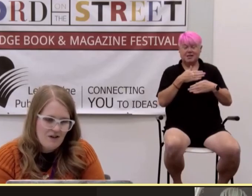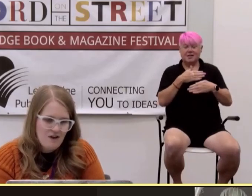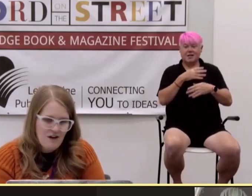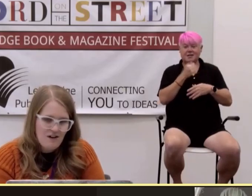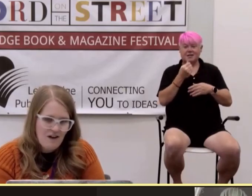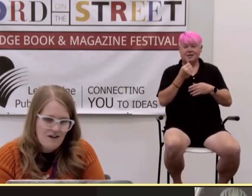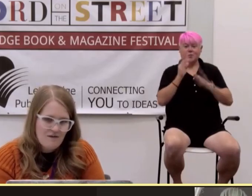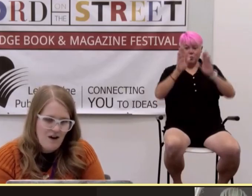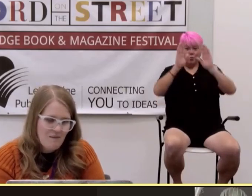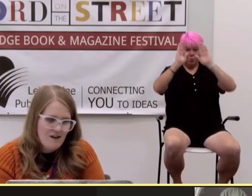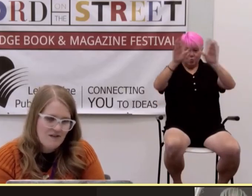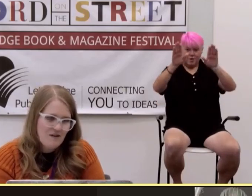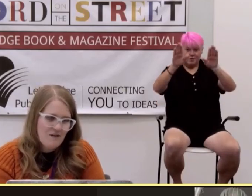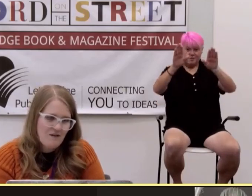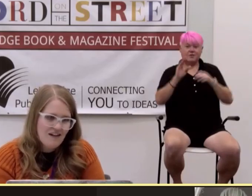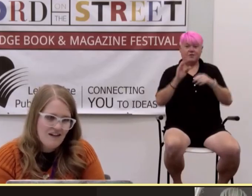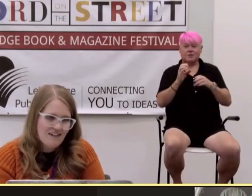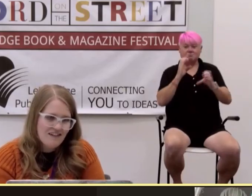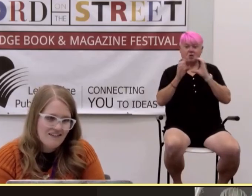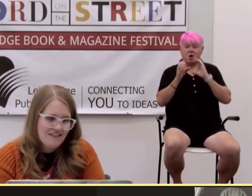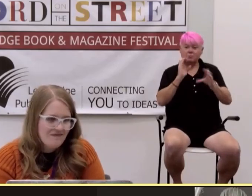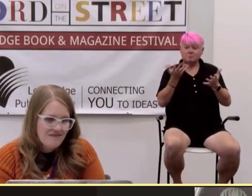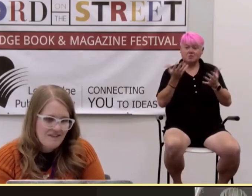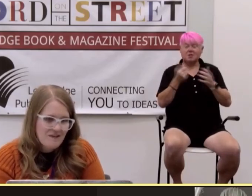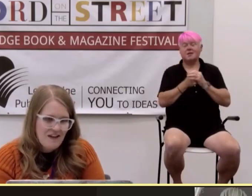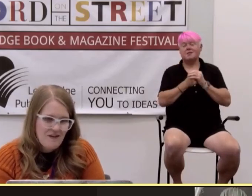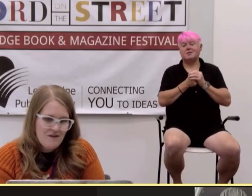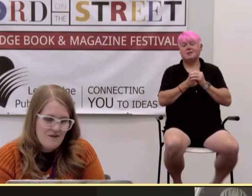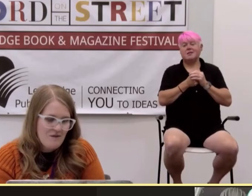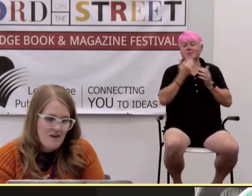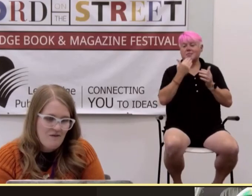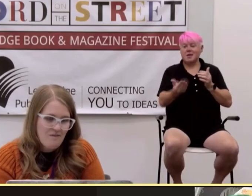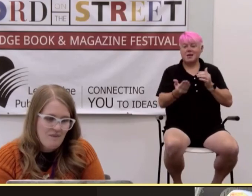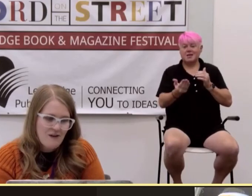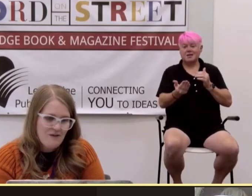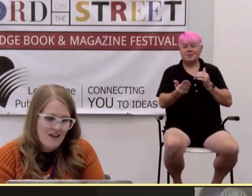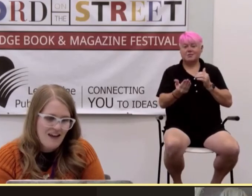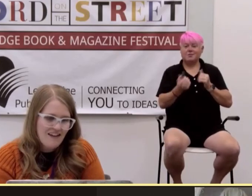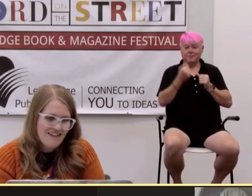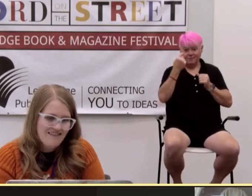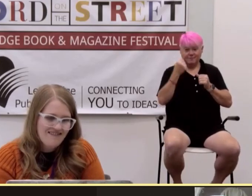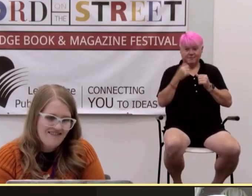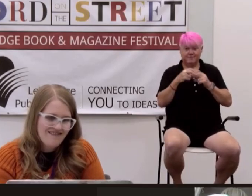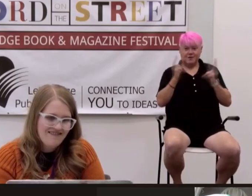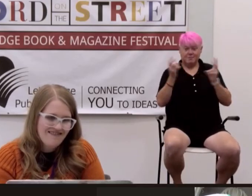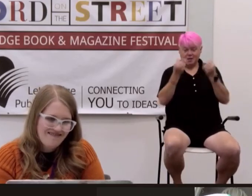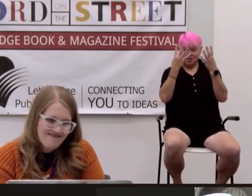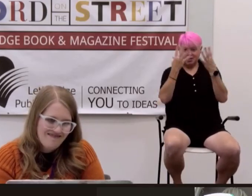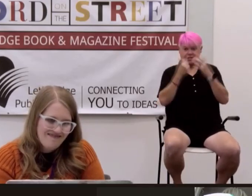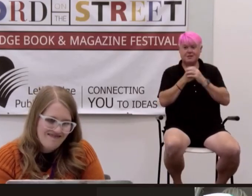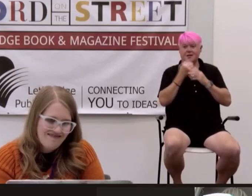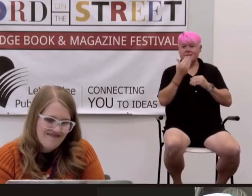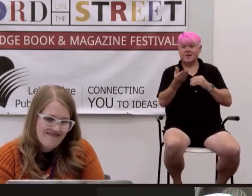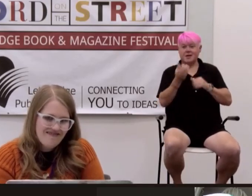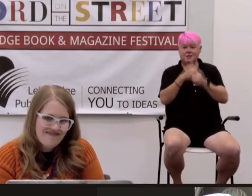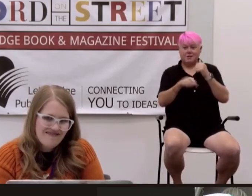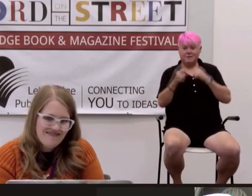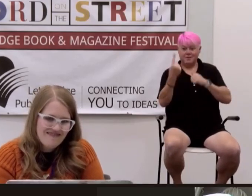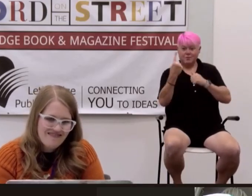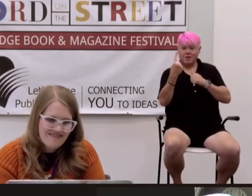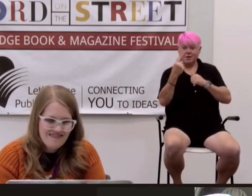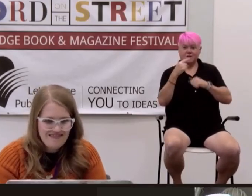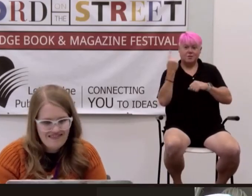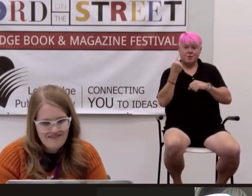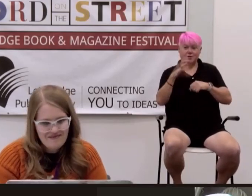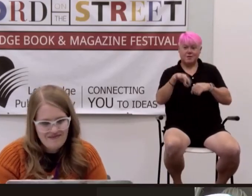great turnout and lots of comments. So thank you two very much for that. Well, thank you, everyone. And you can always find